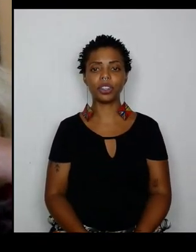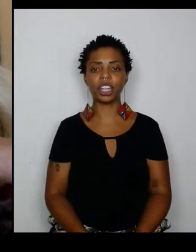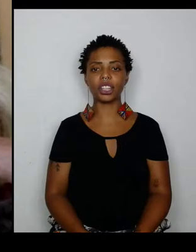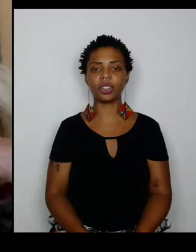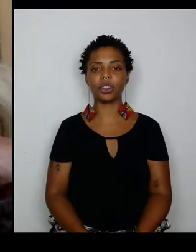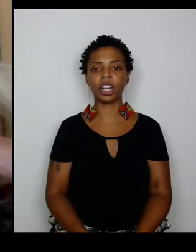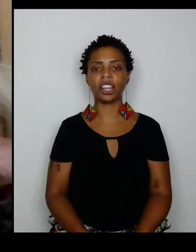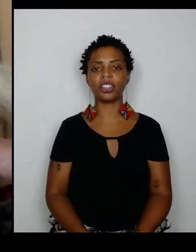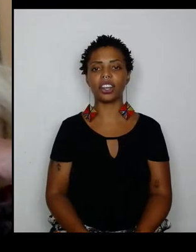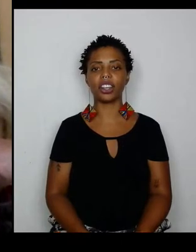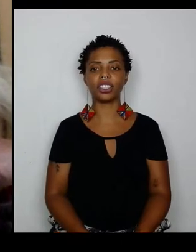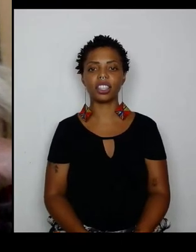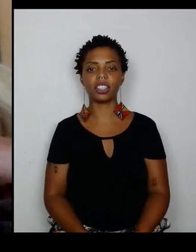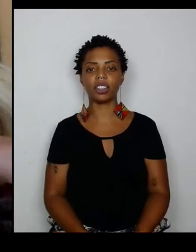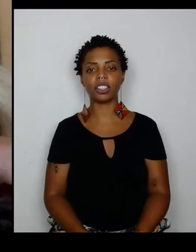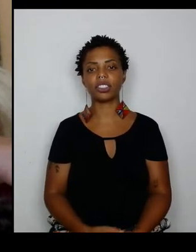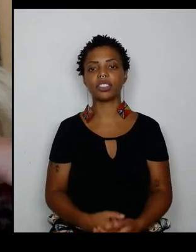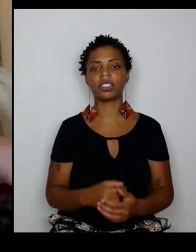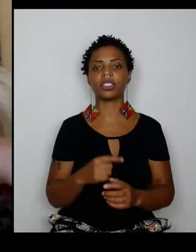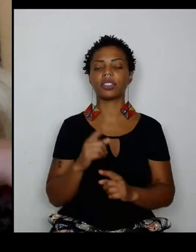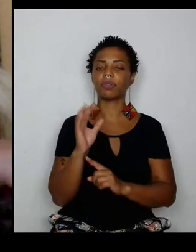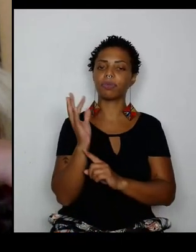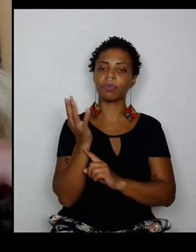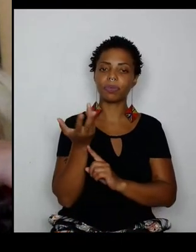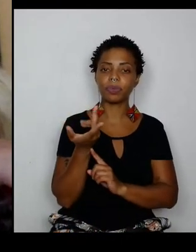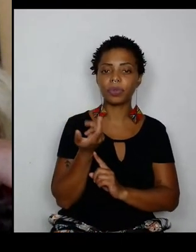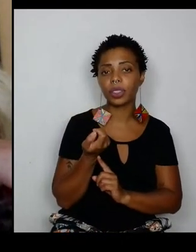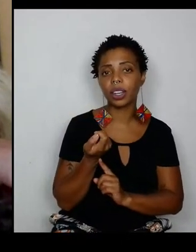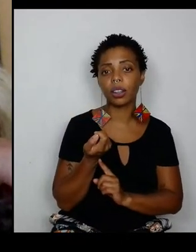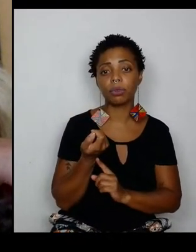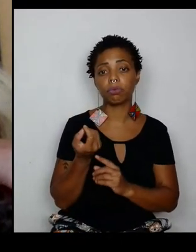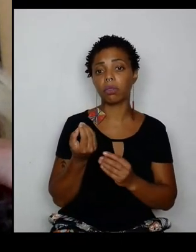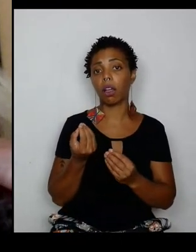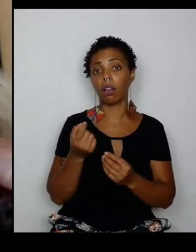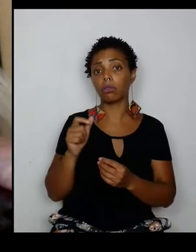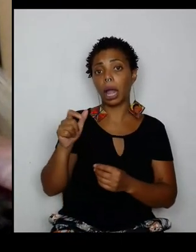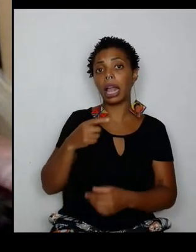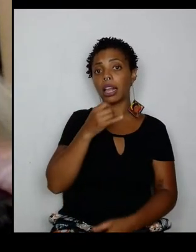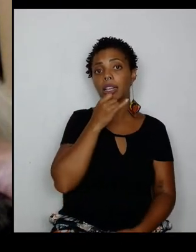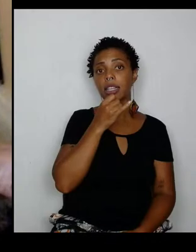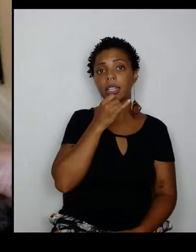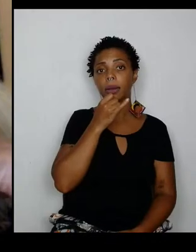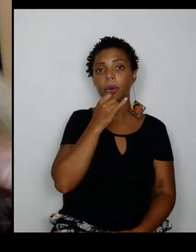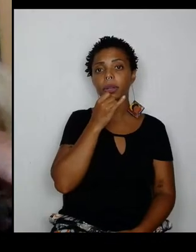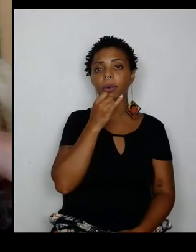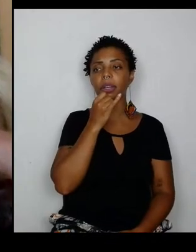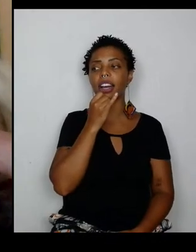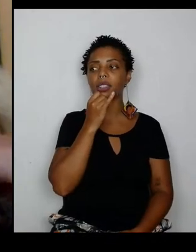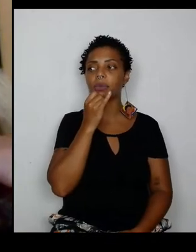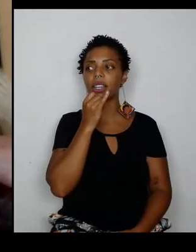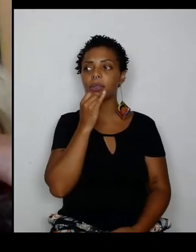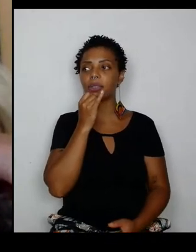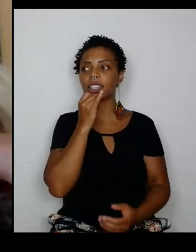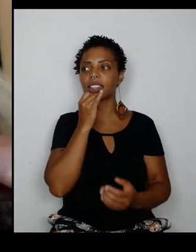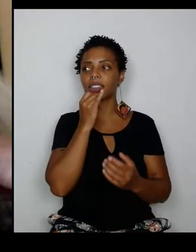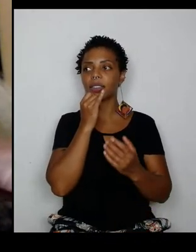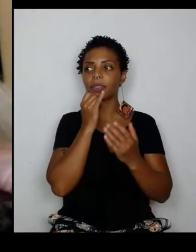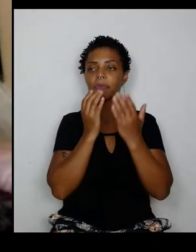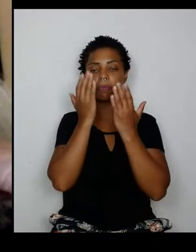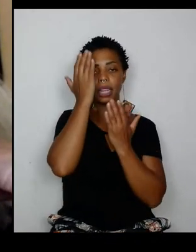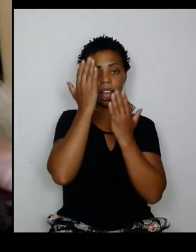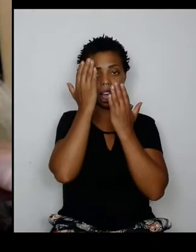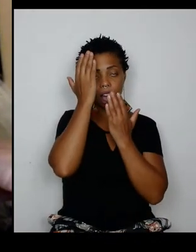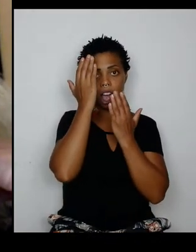picasa was a total but does that make picasso's art less valuable or